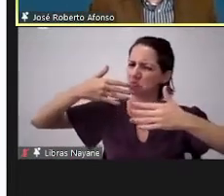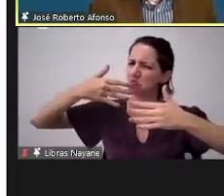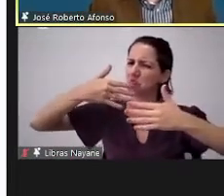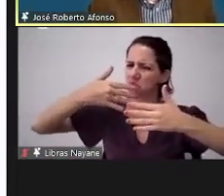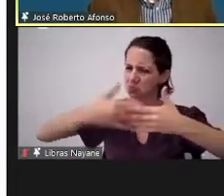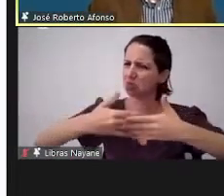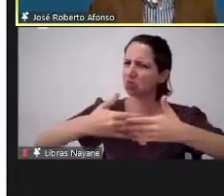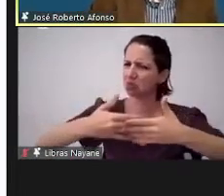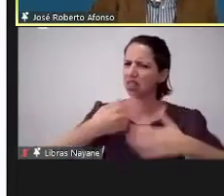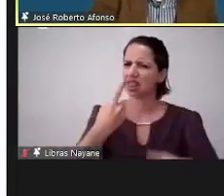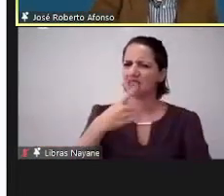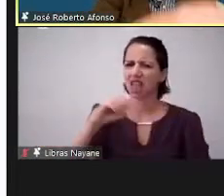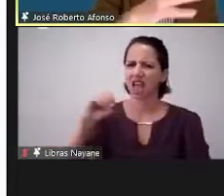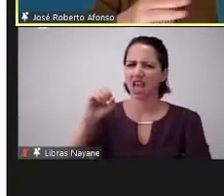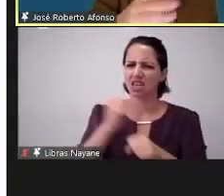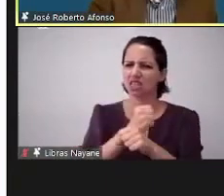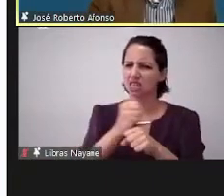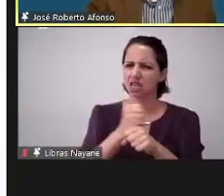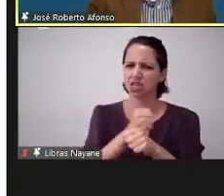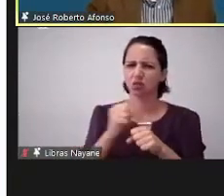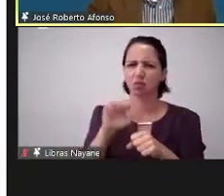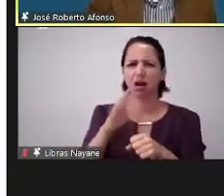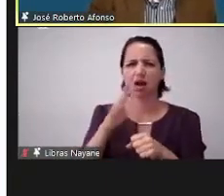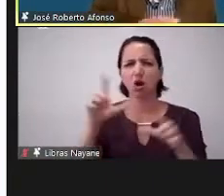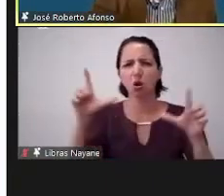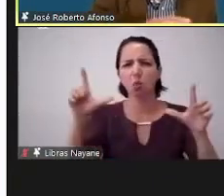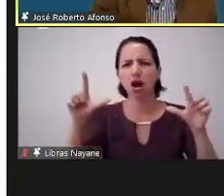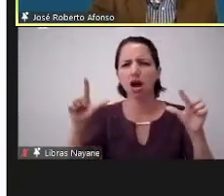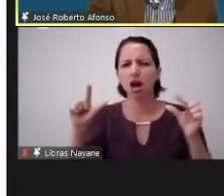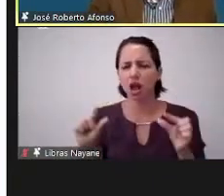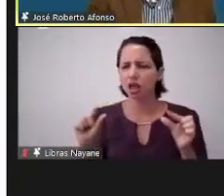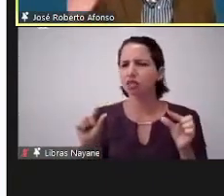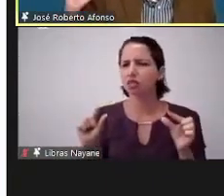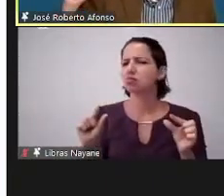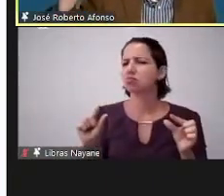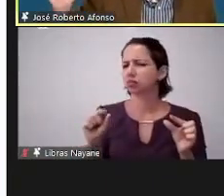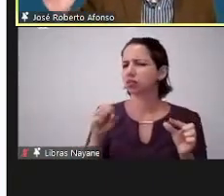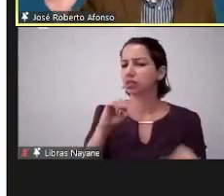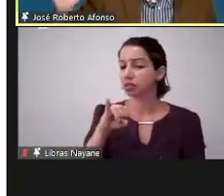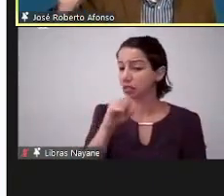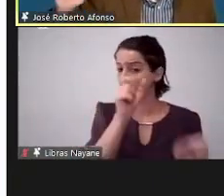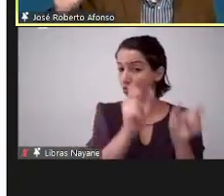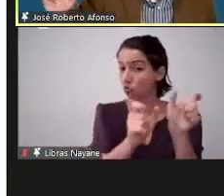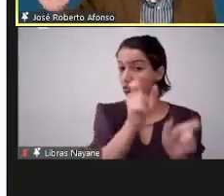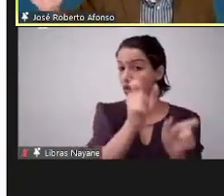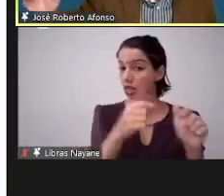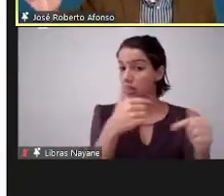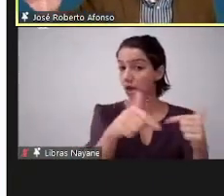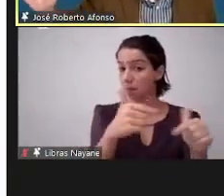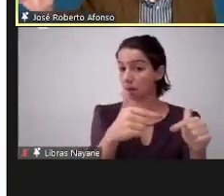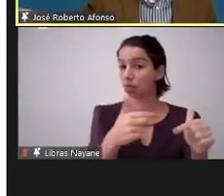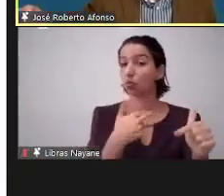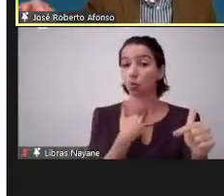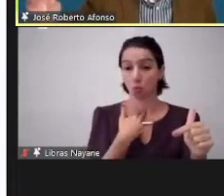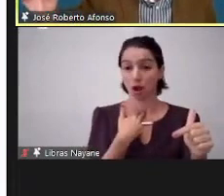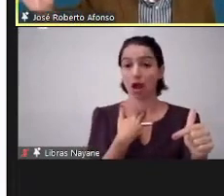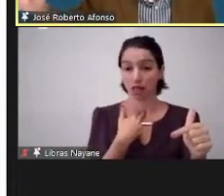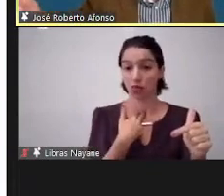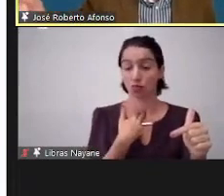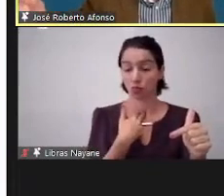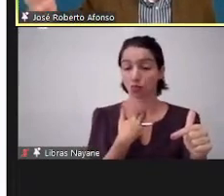being legalized. So it's after a decade of a steep drop in terms